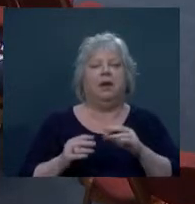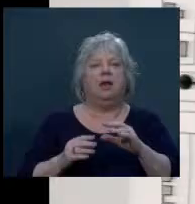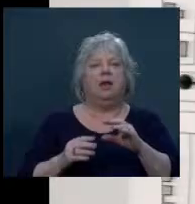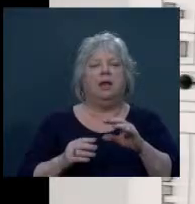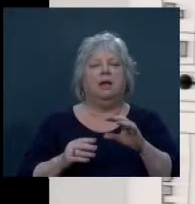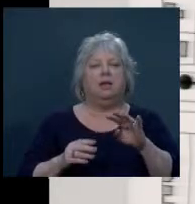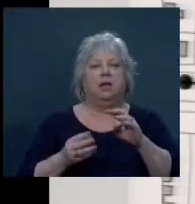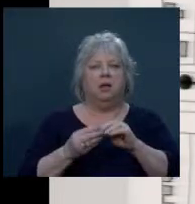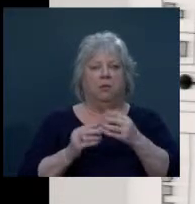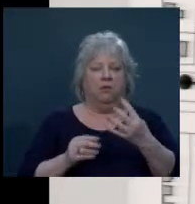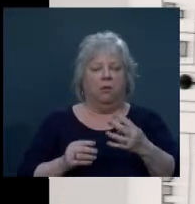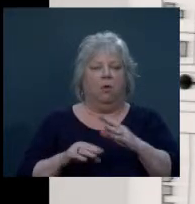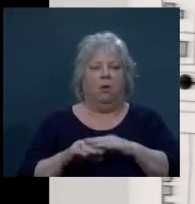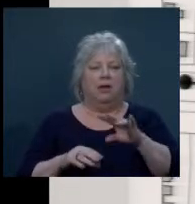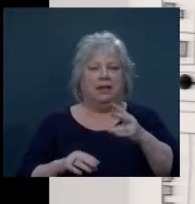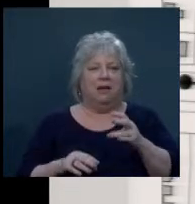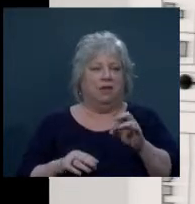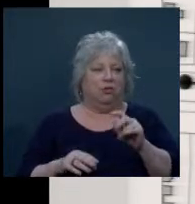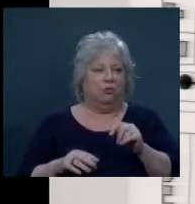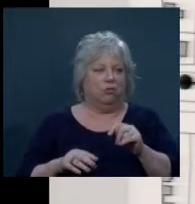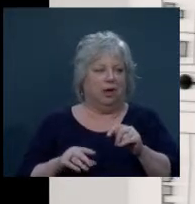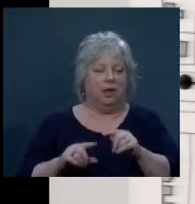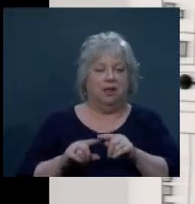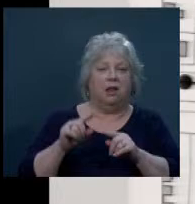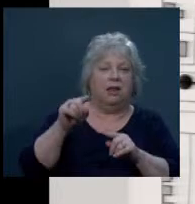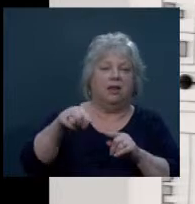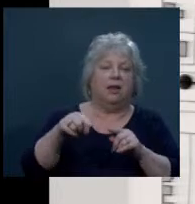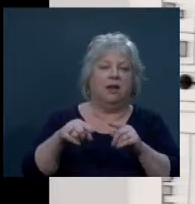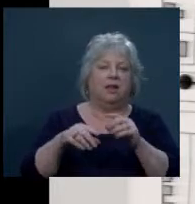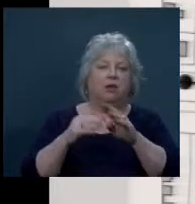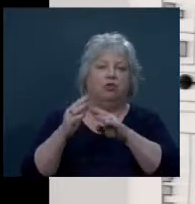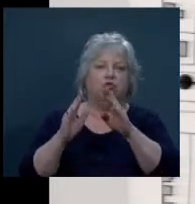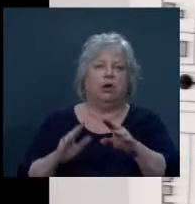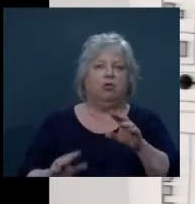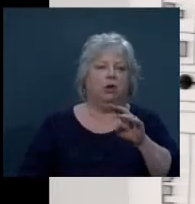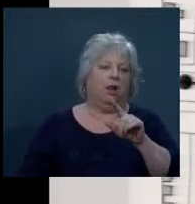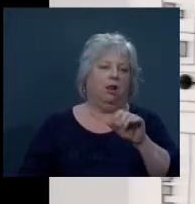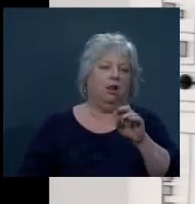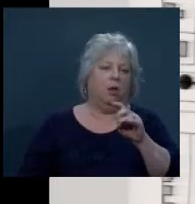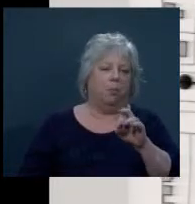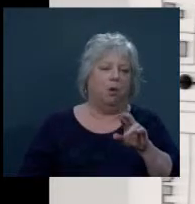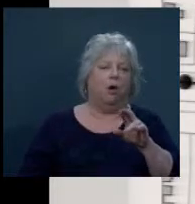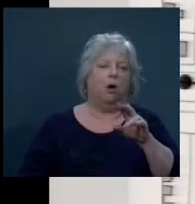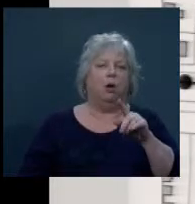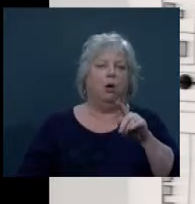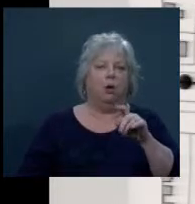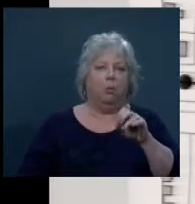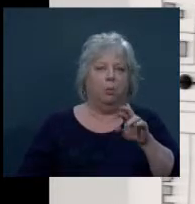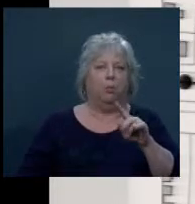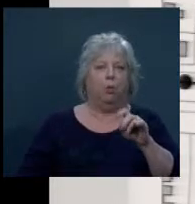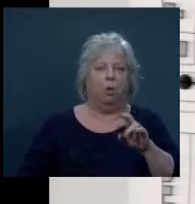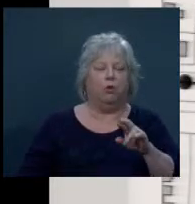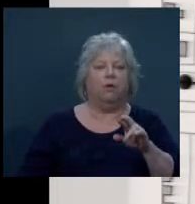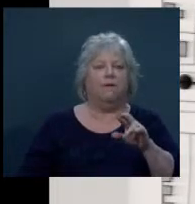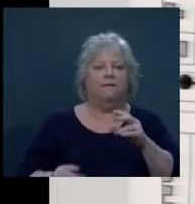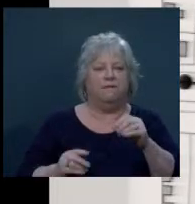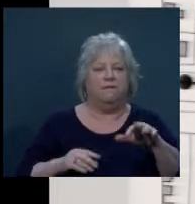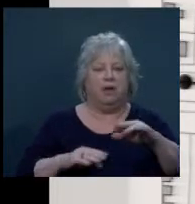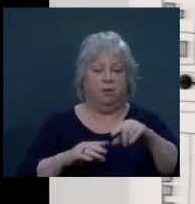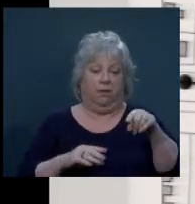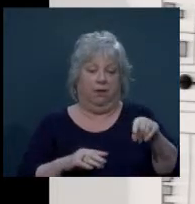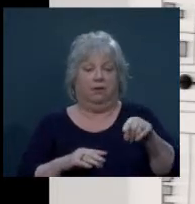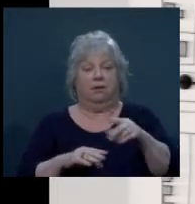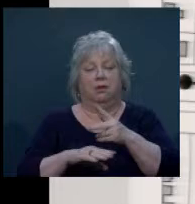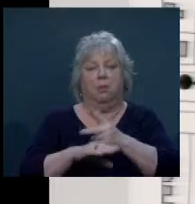Street. The structure that's across there on the other side is Lamar Porter Field. This is the parking lot for Lamar Porter